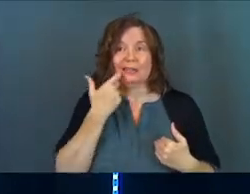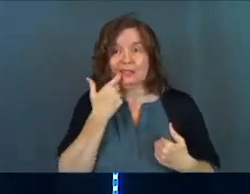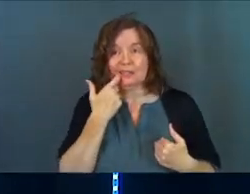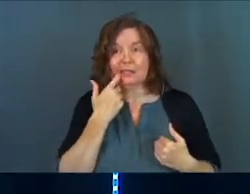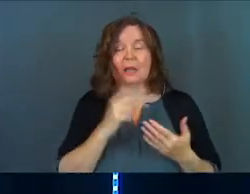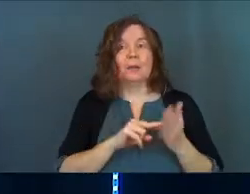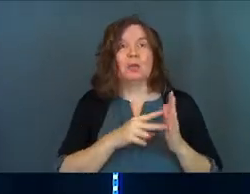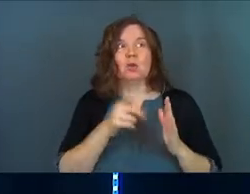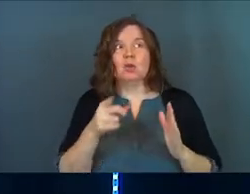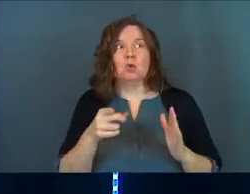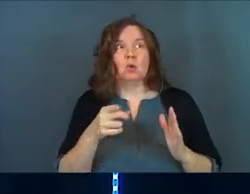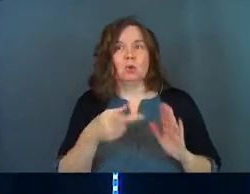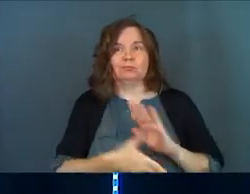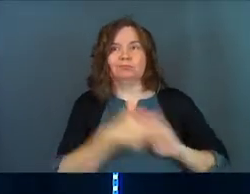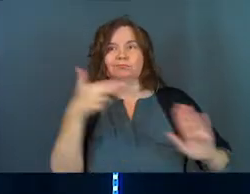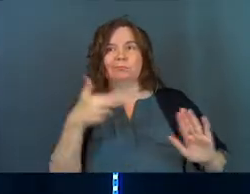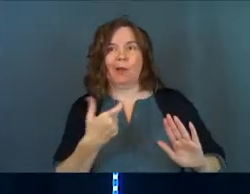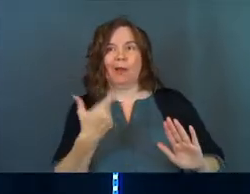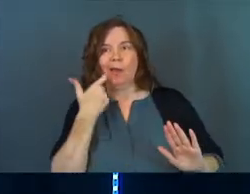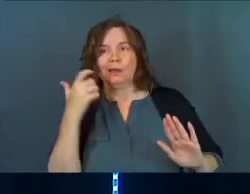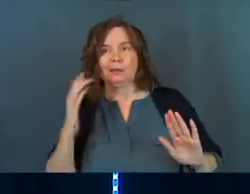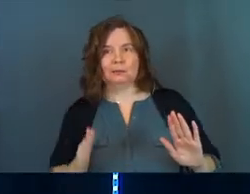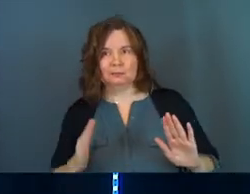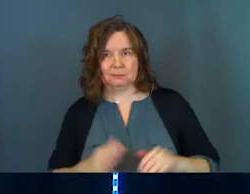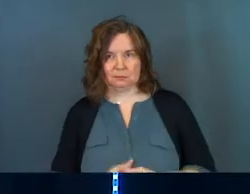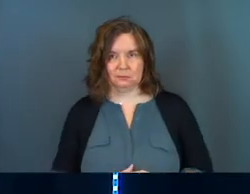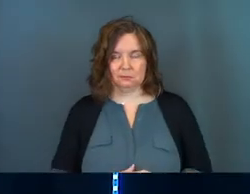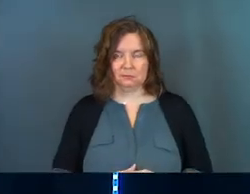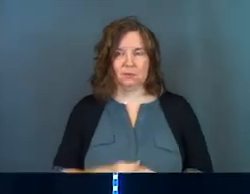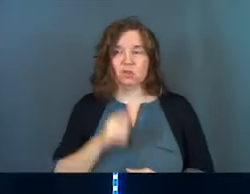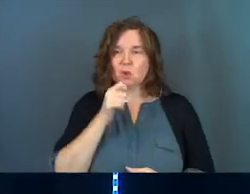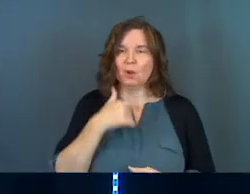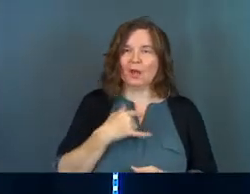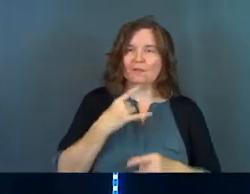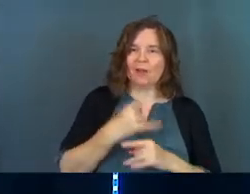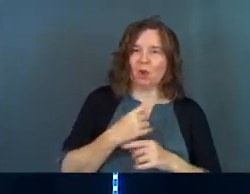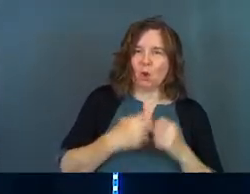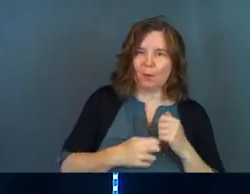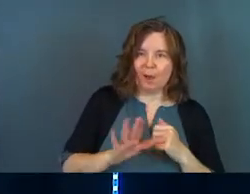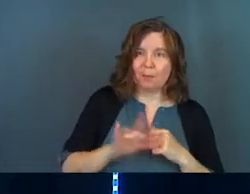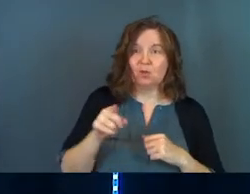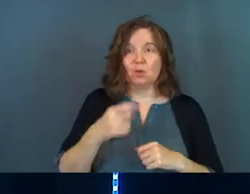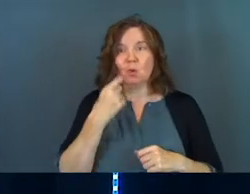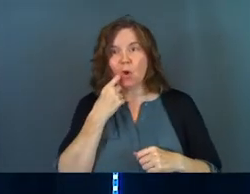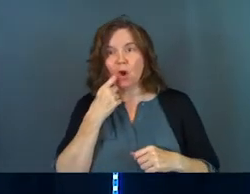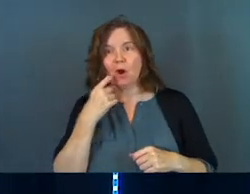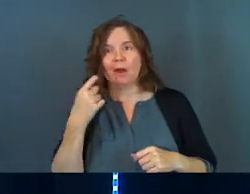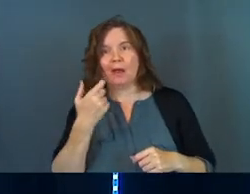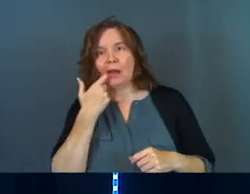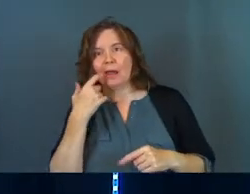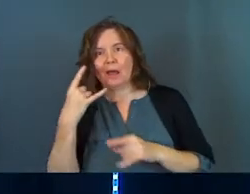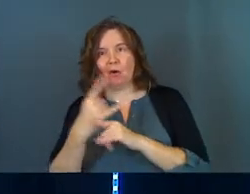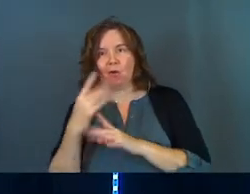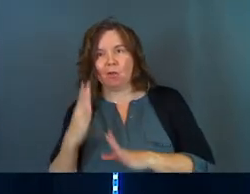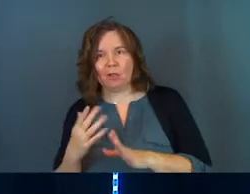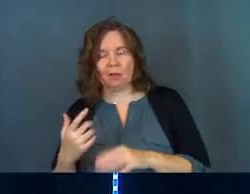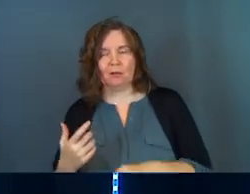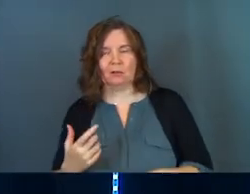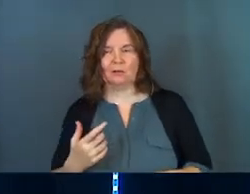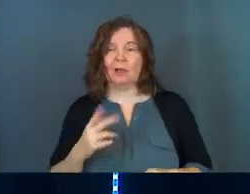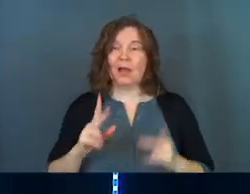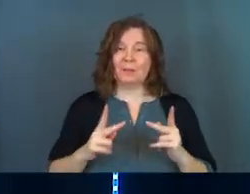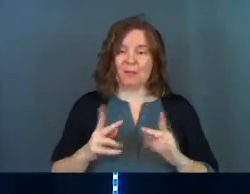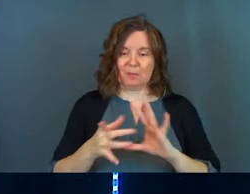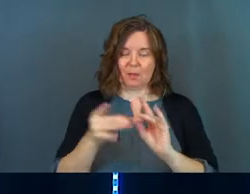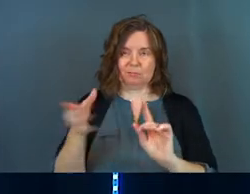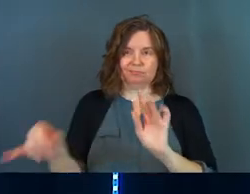addiction. It's that you are an addict. You don't have an alcohol problem. You are an alcoholic. And